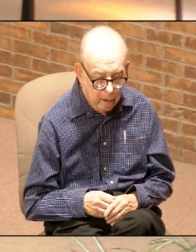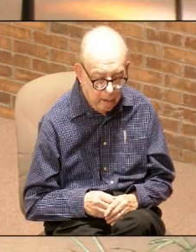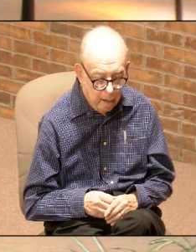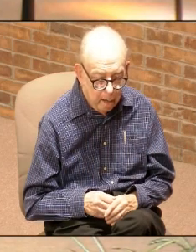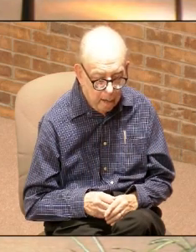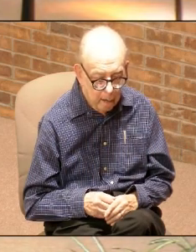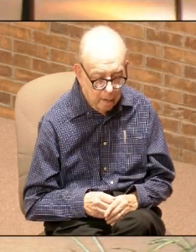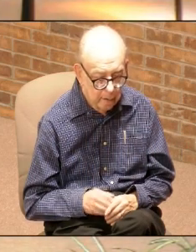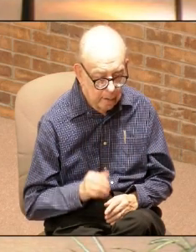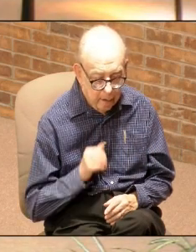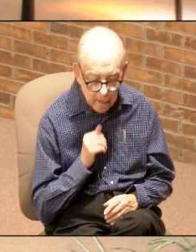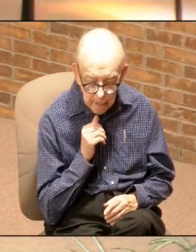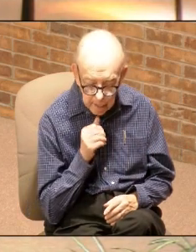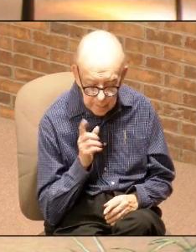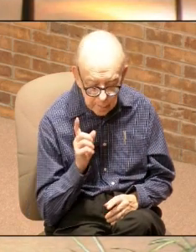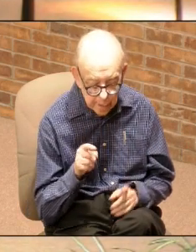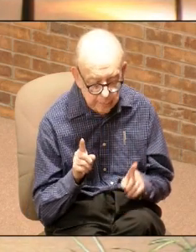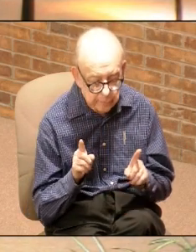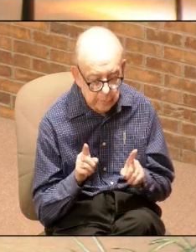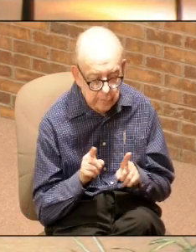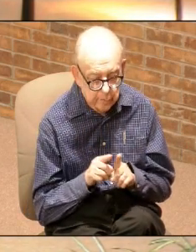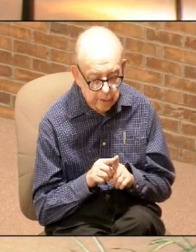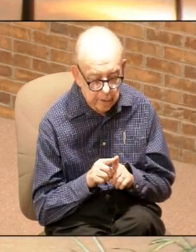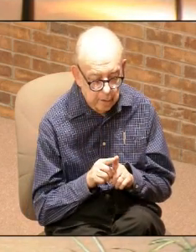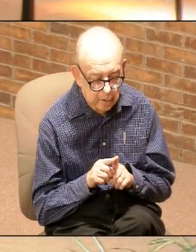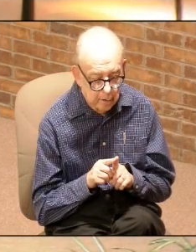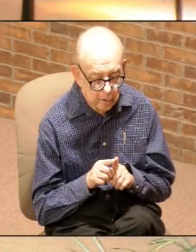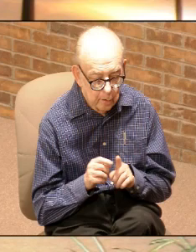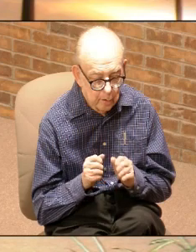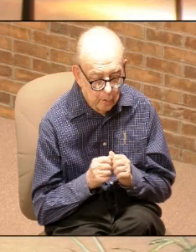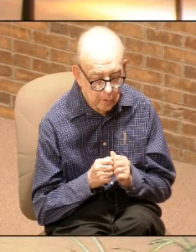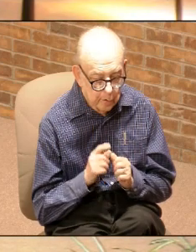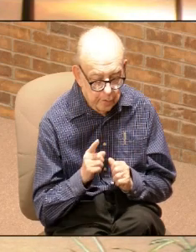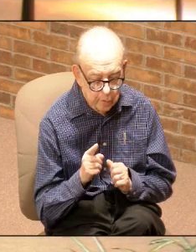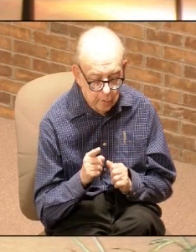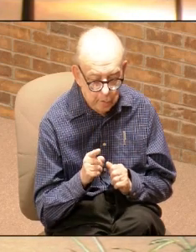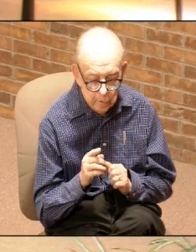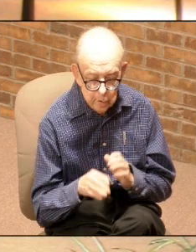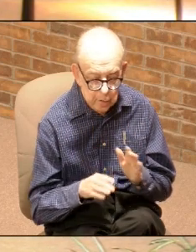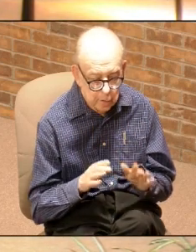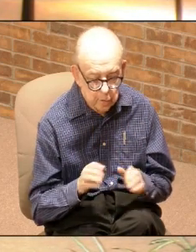And I don't have to agree with you to walk with you.